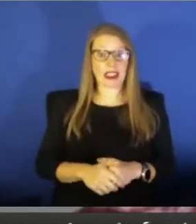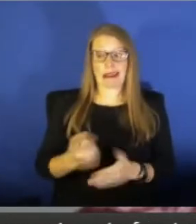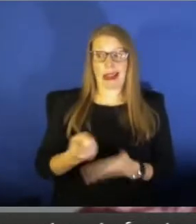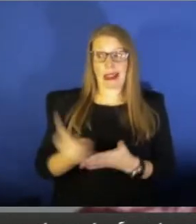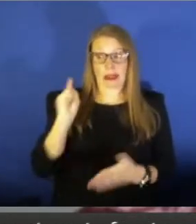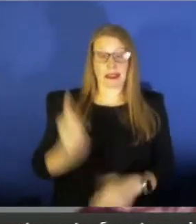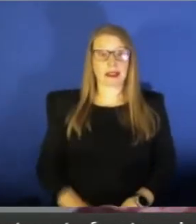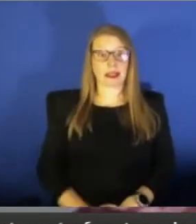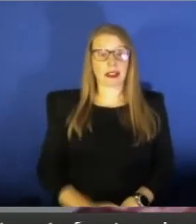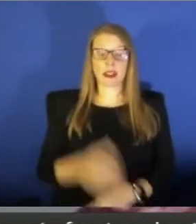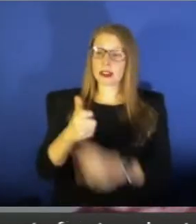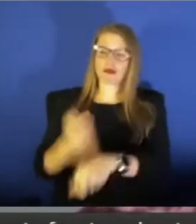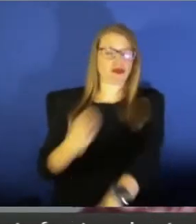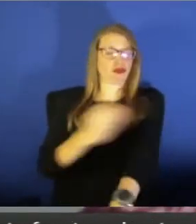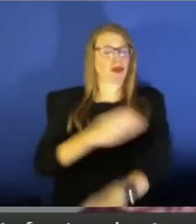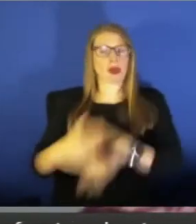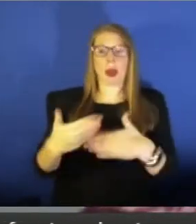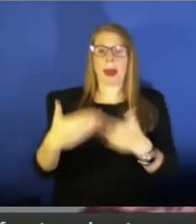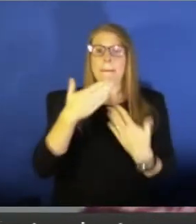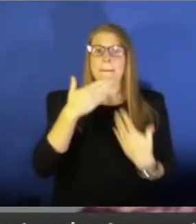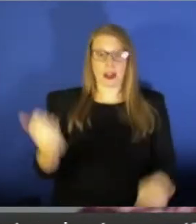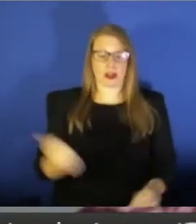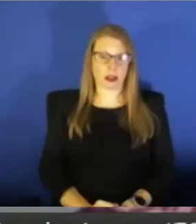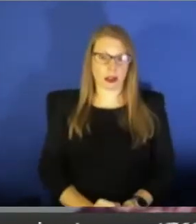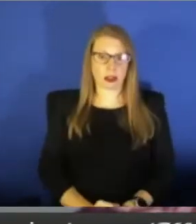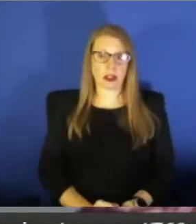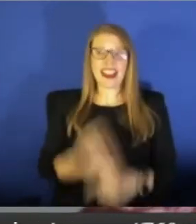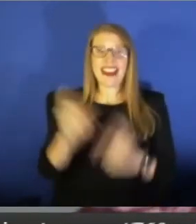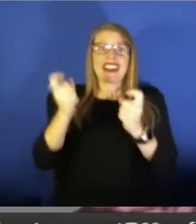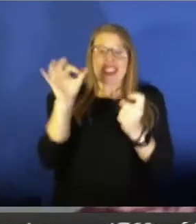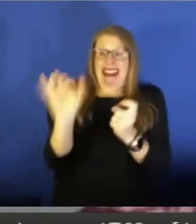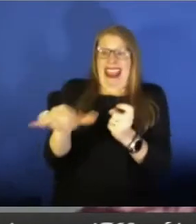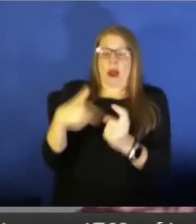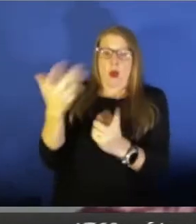abuse treatment. Youngest kid? 12, 13. 12 or 13. Younger.